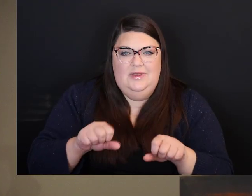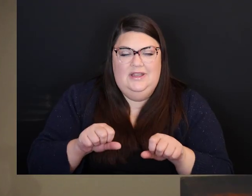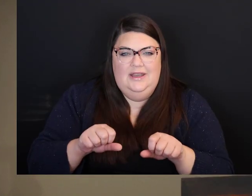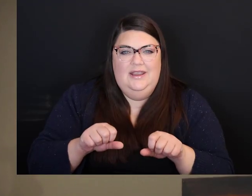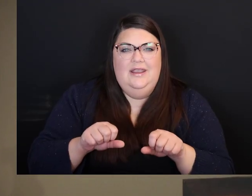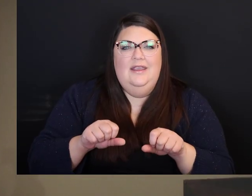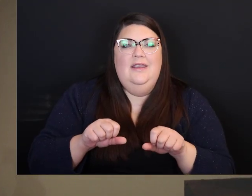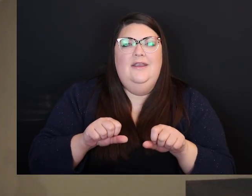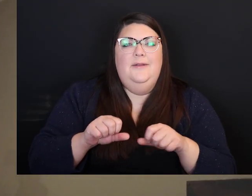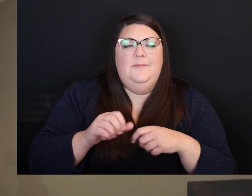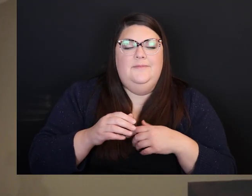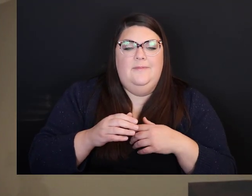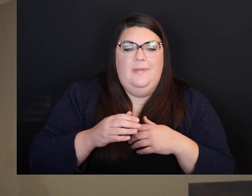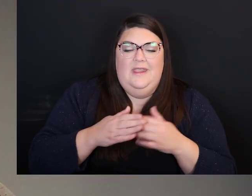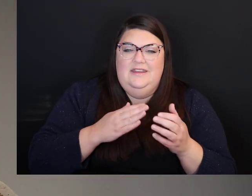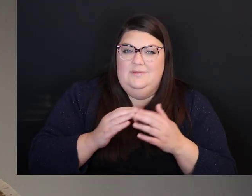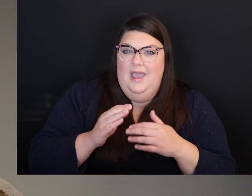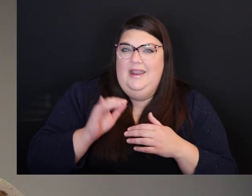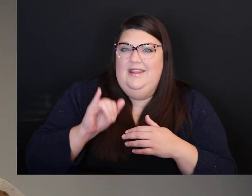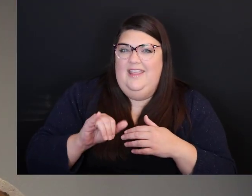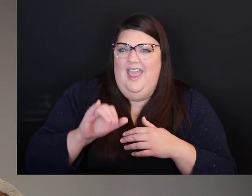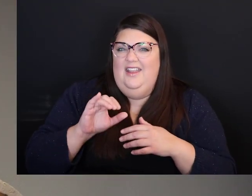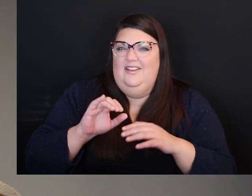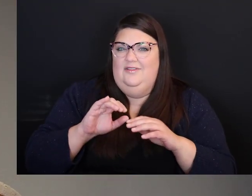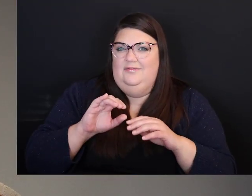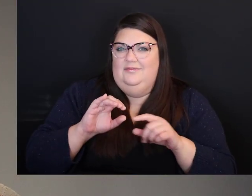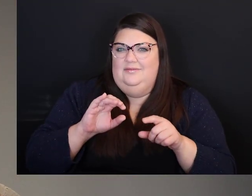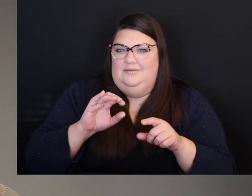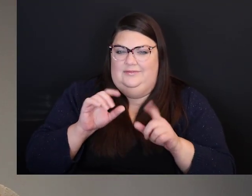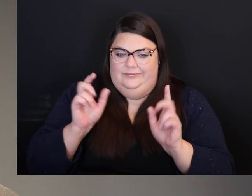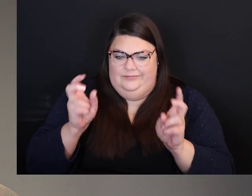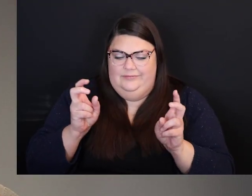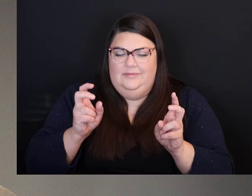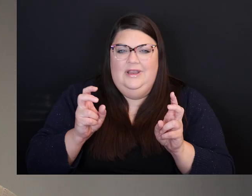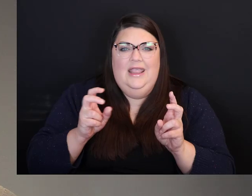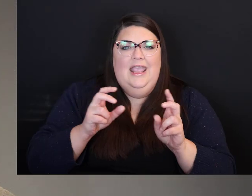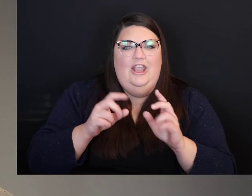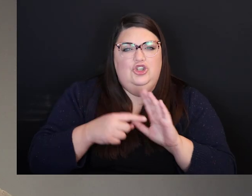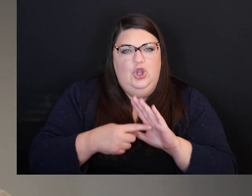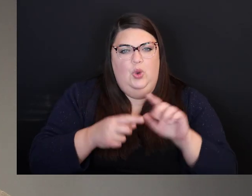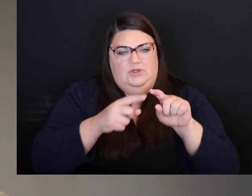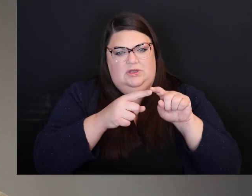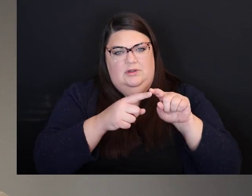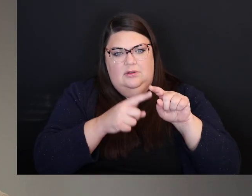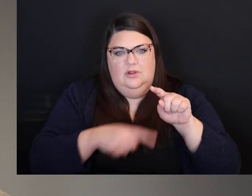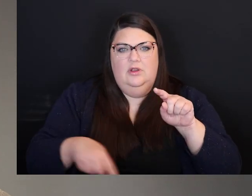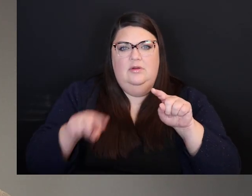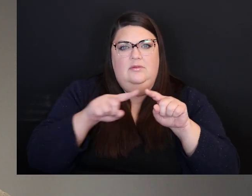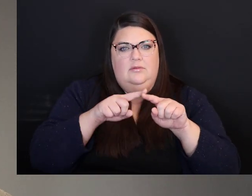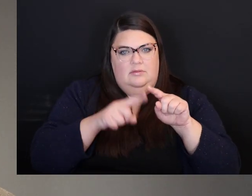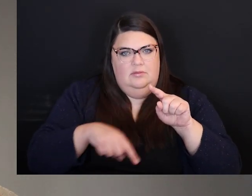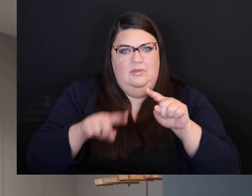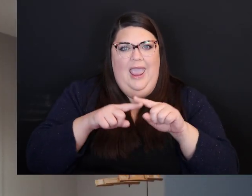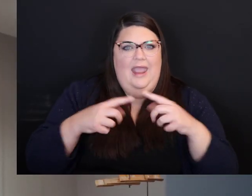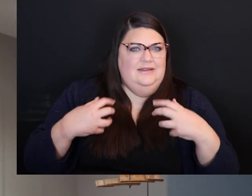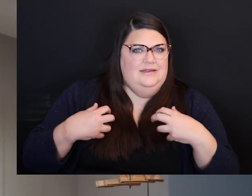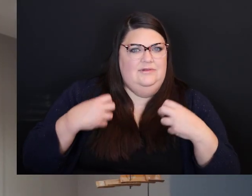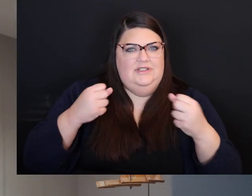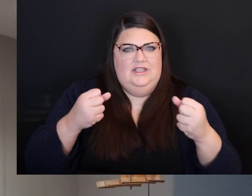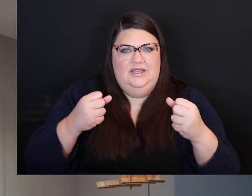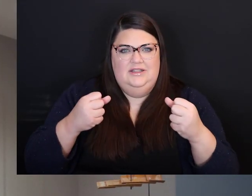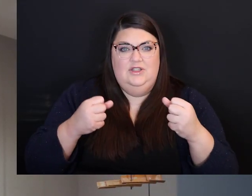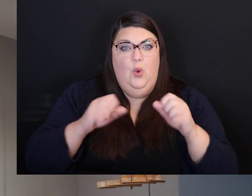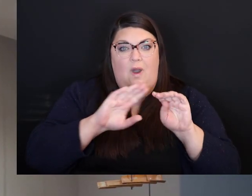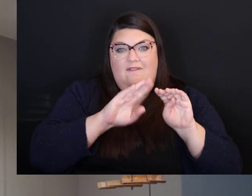phrase opens toward resilience, circularity, and survival. I think the title also offers a loop, right?